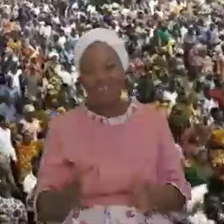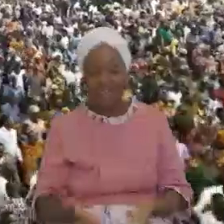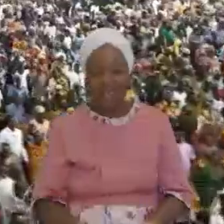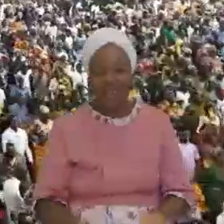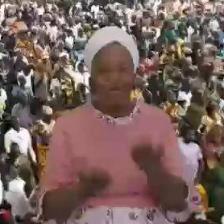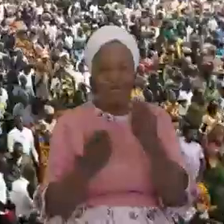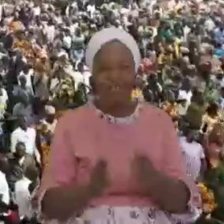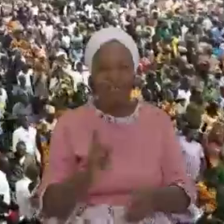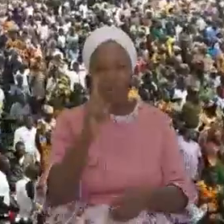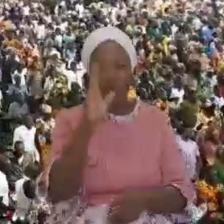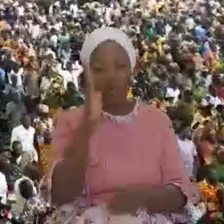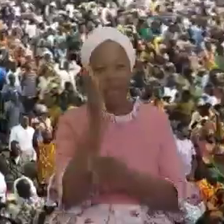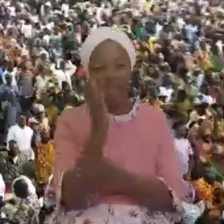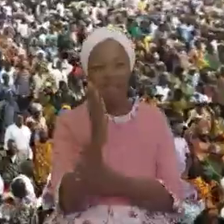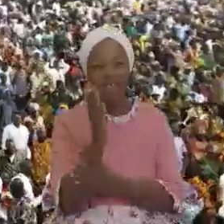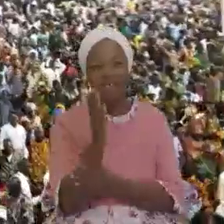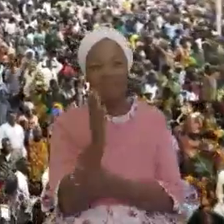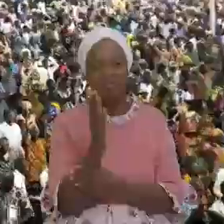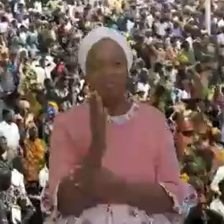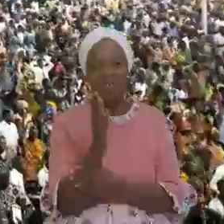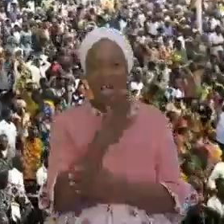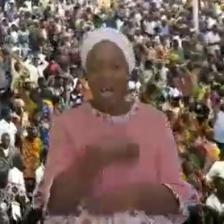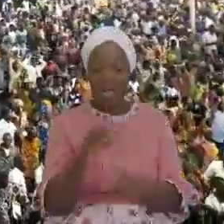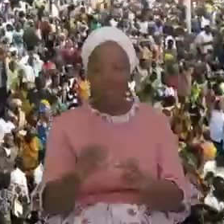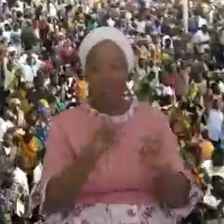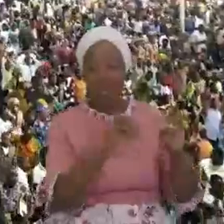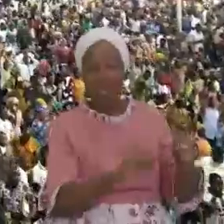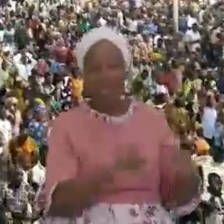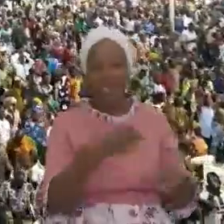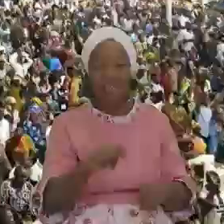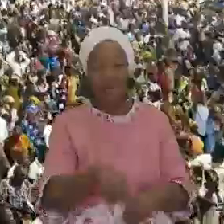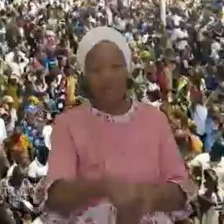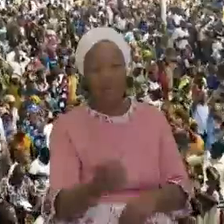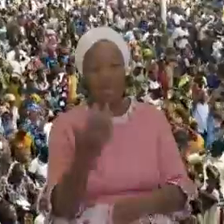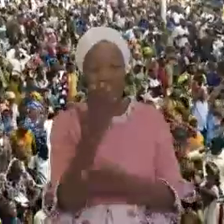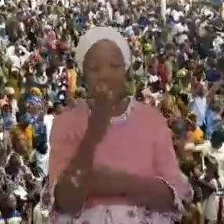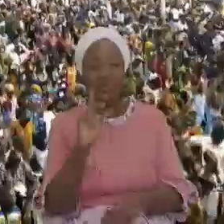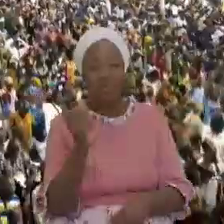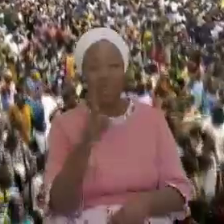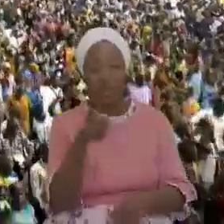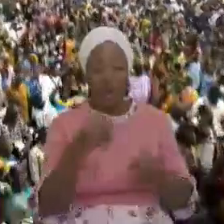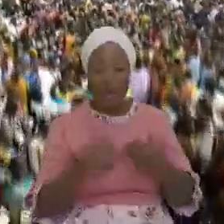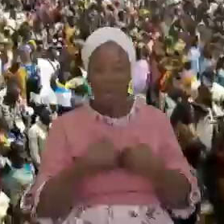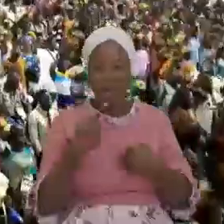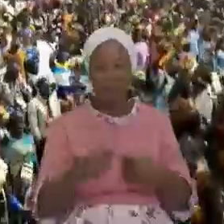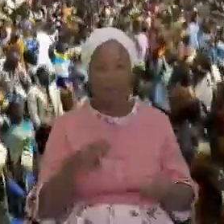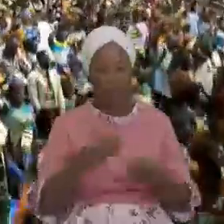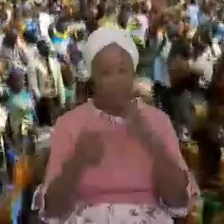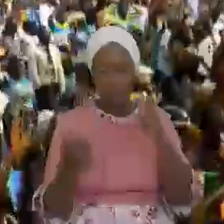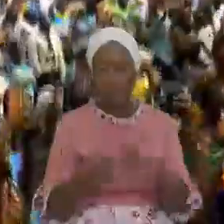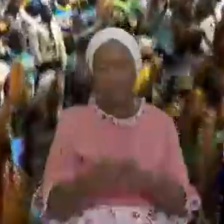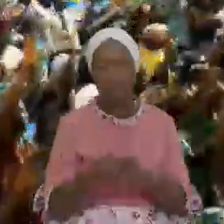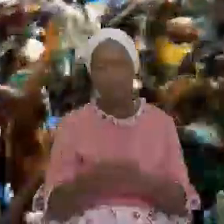Raise up one hand and lay the other hand where you have the challenge.